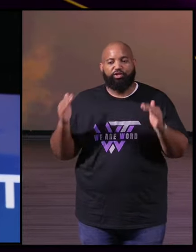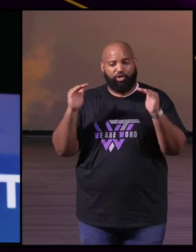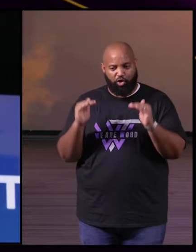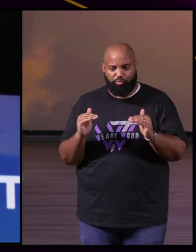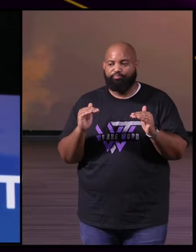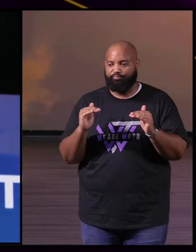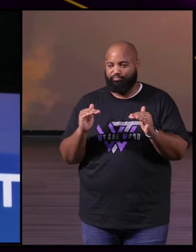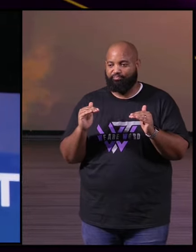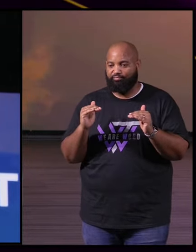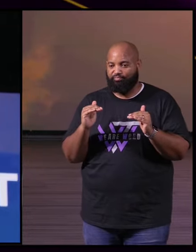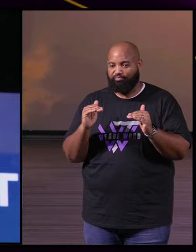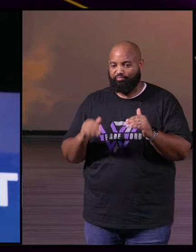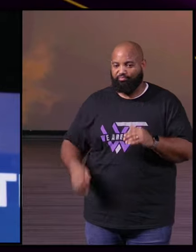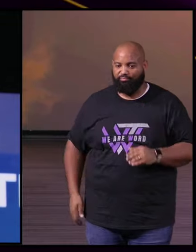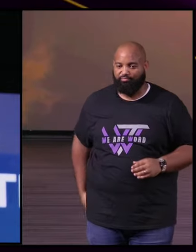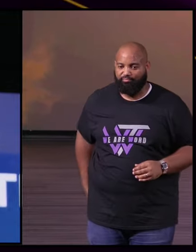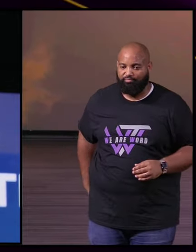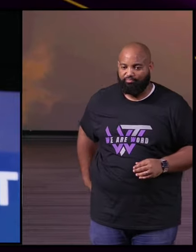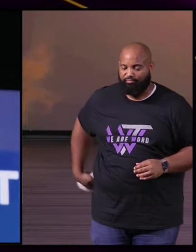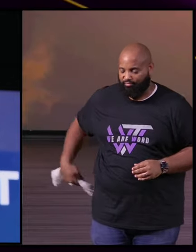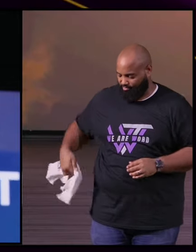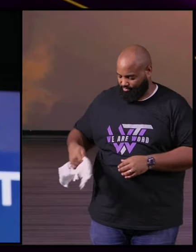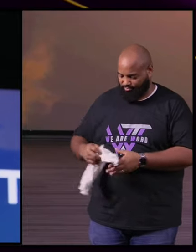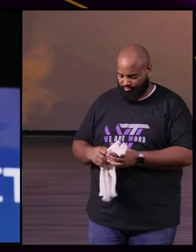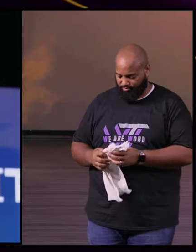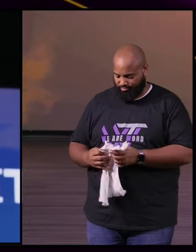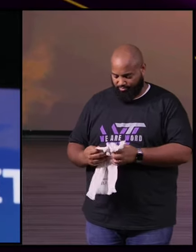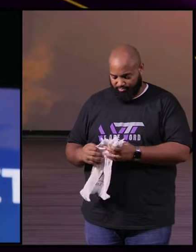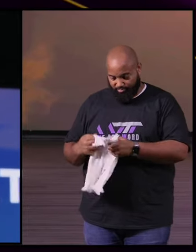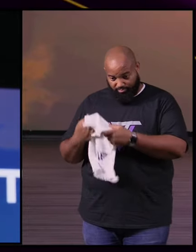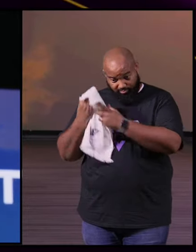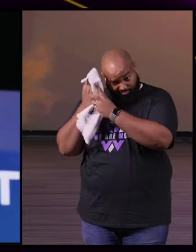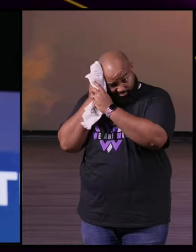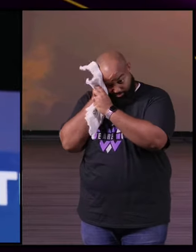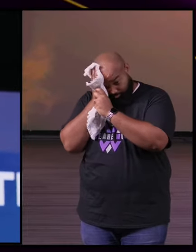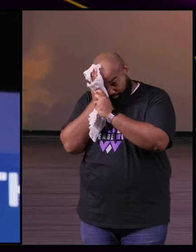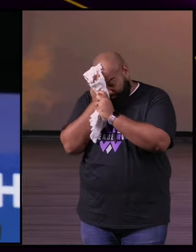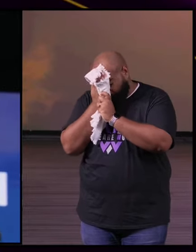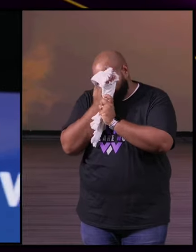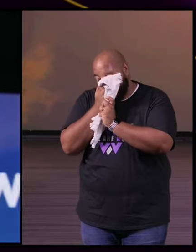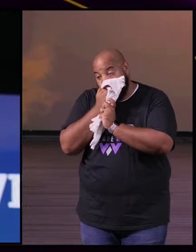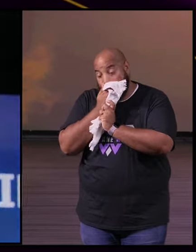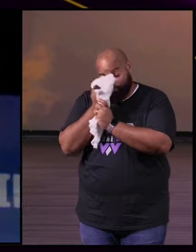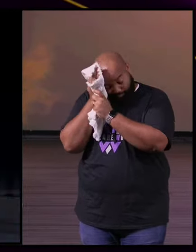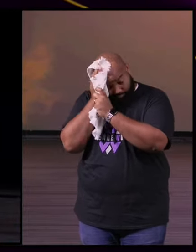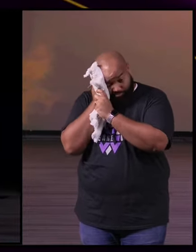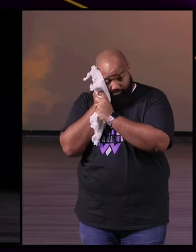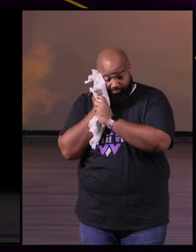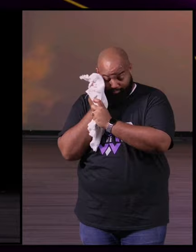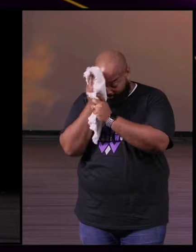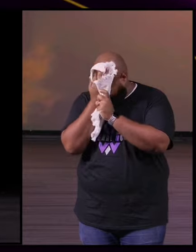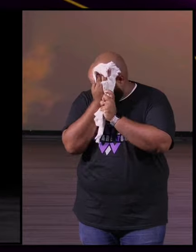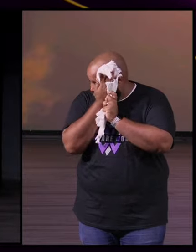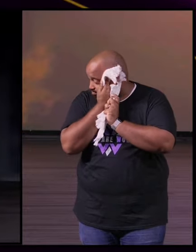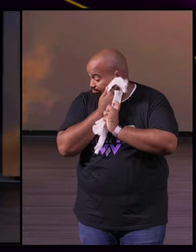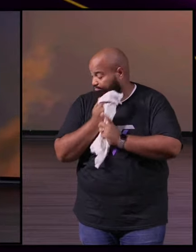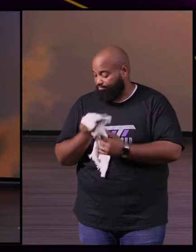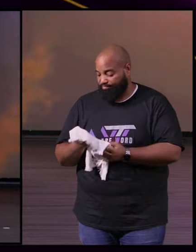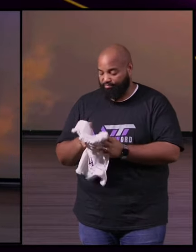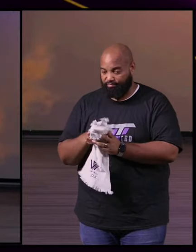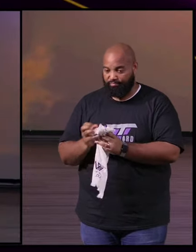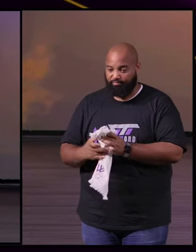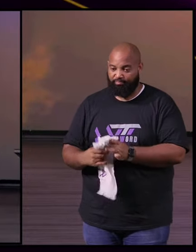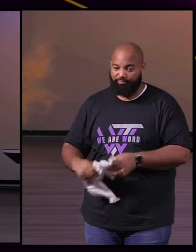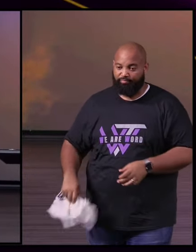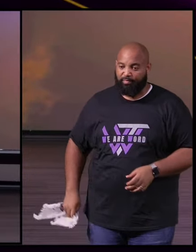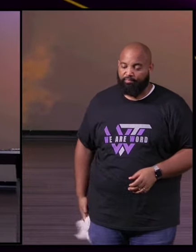final. I want you to get that thing in your spirit. But I want to learn from Father Abram